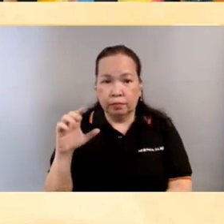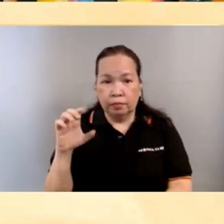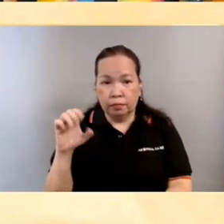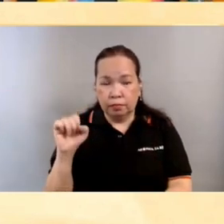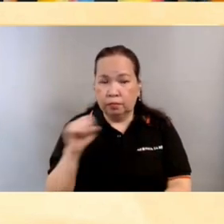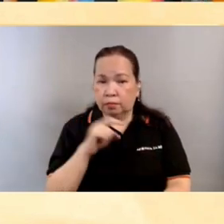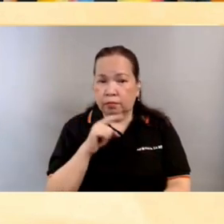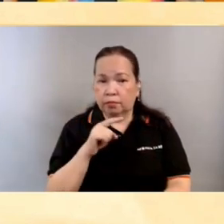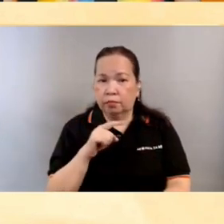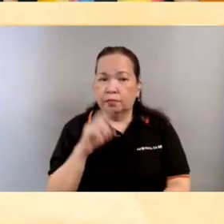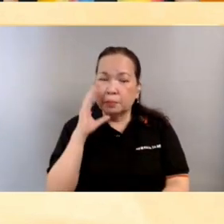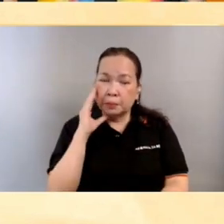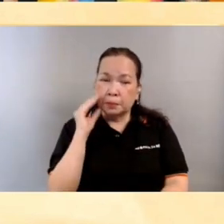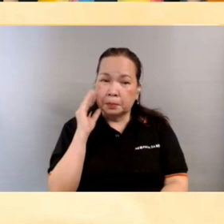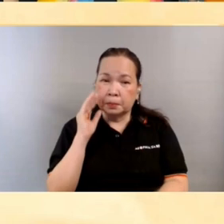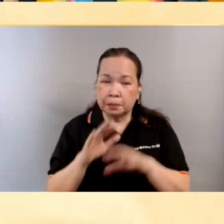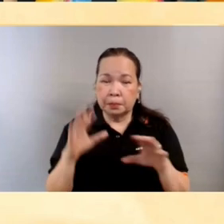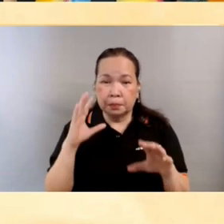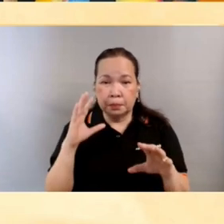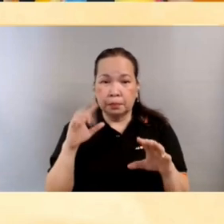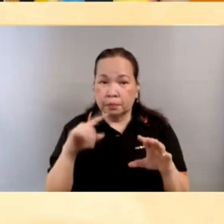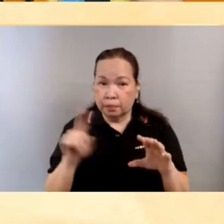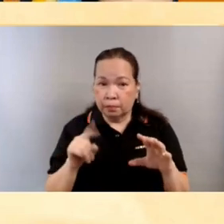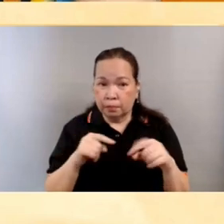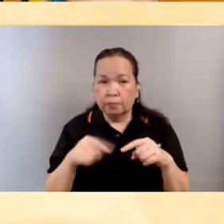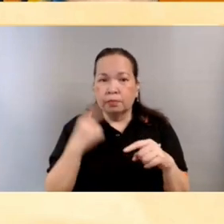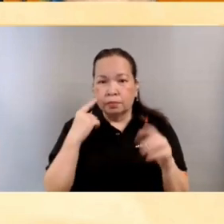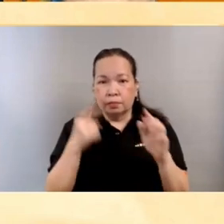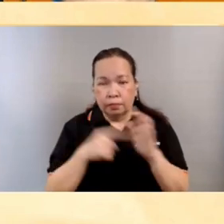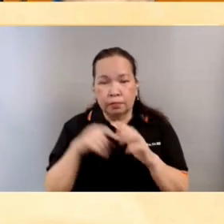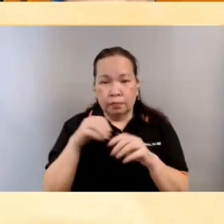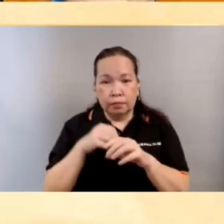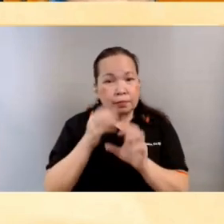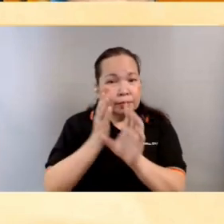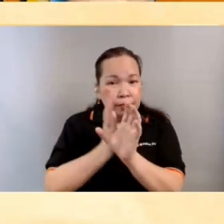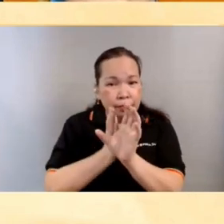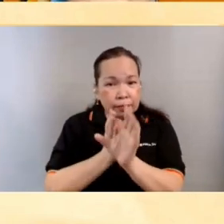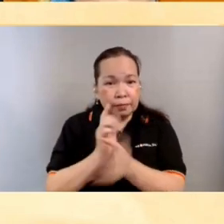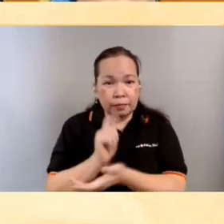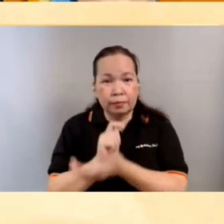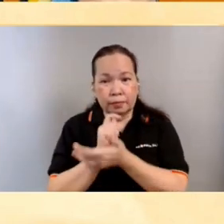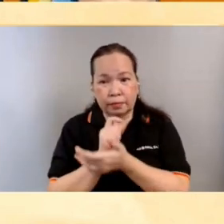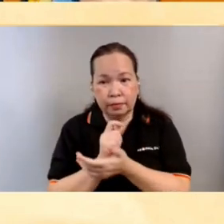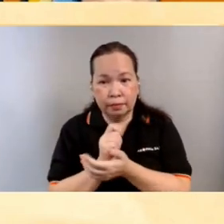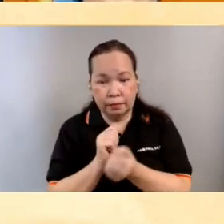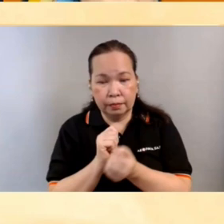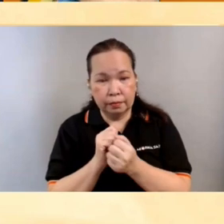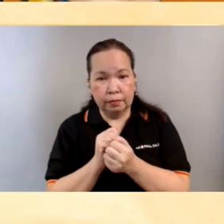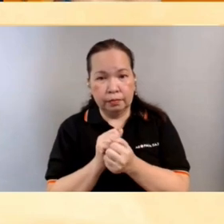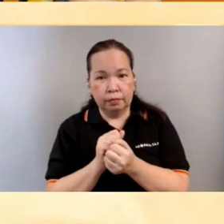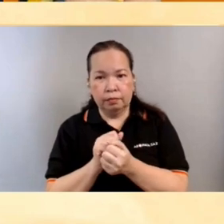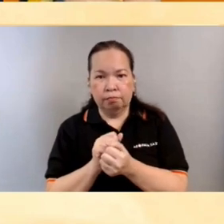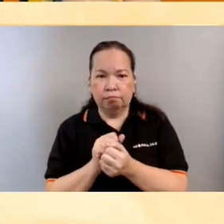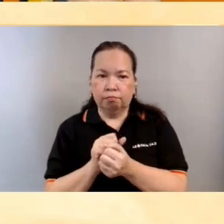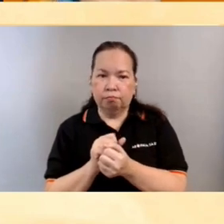childhood experiences are now being recognized in the field of psychotherapy as not